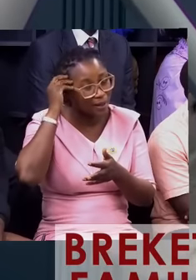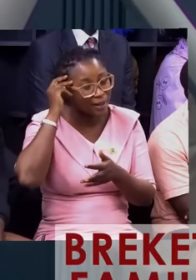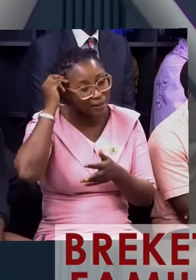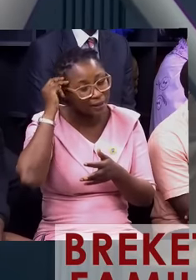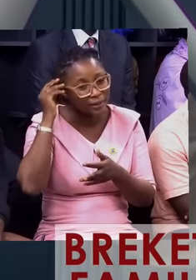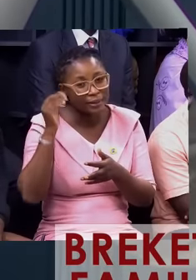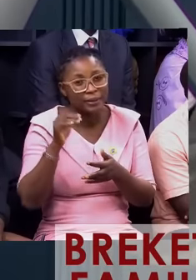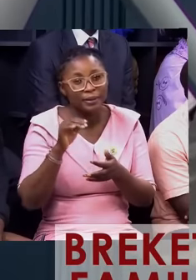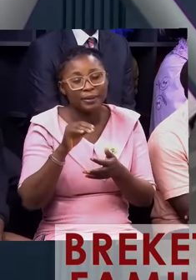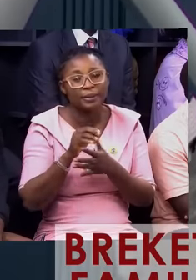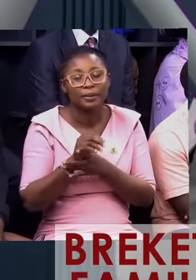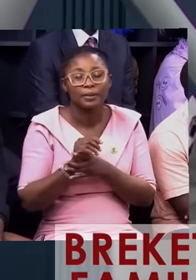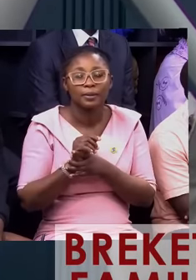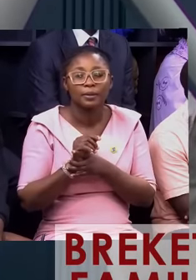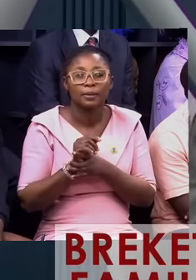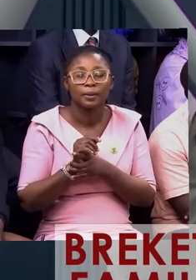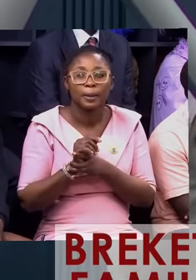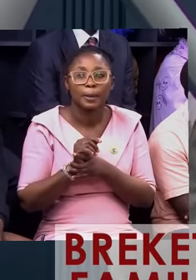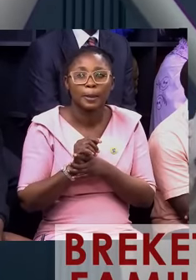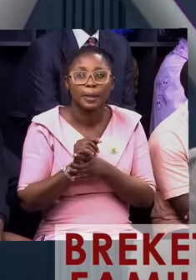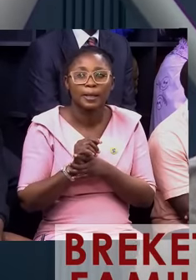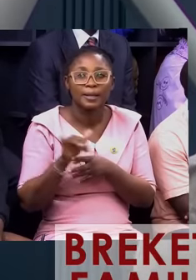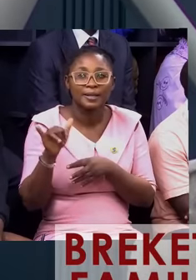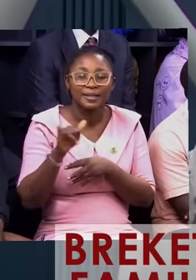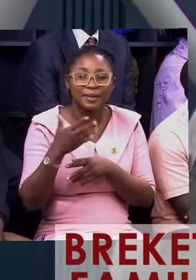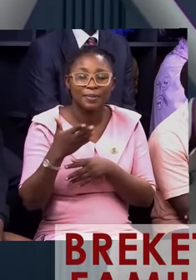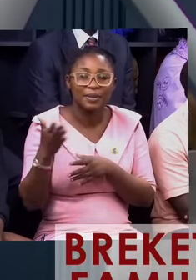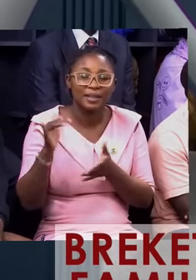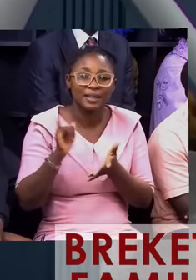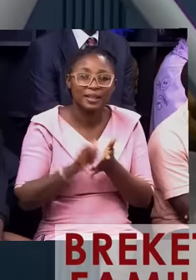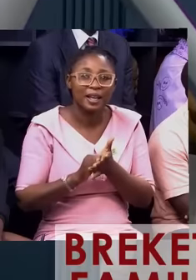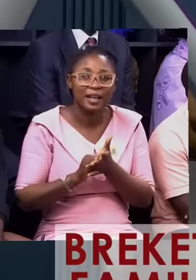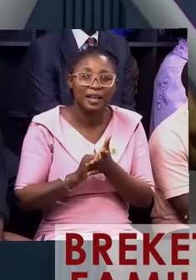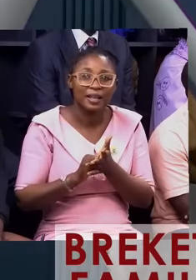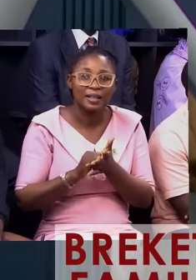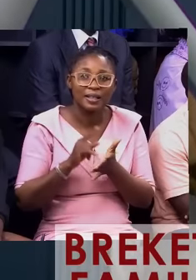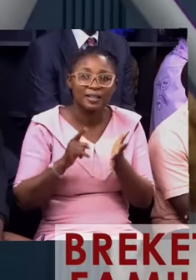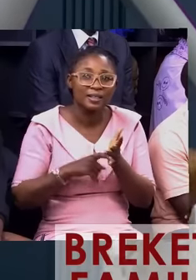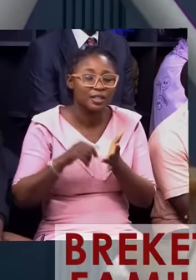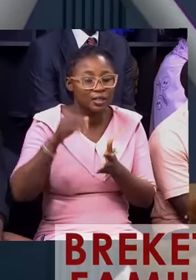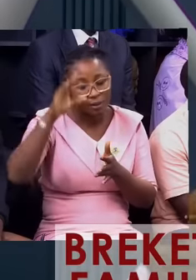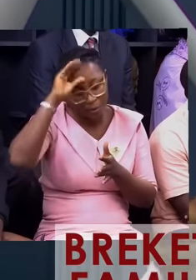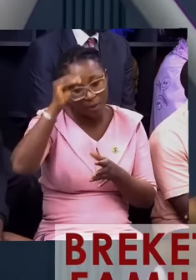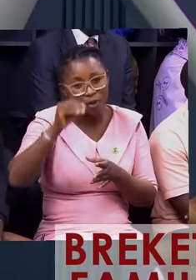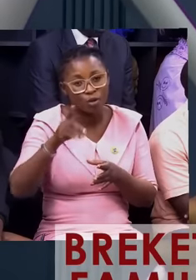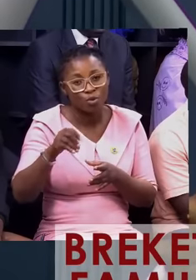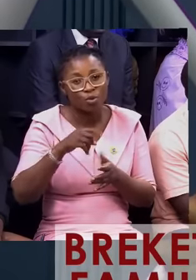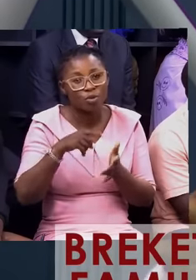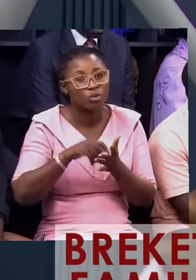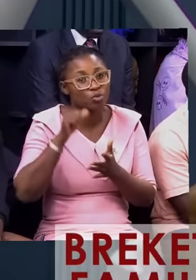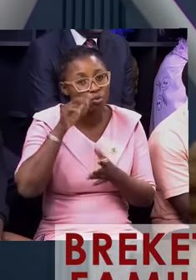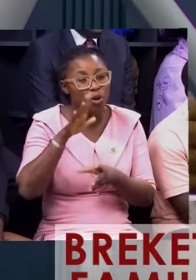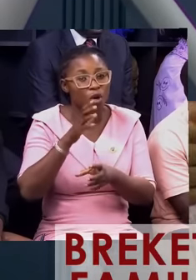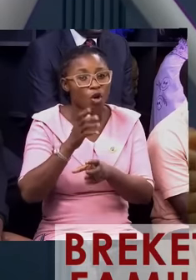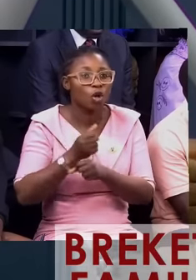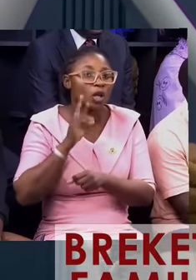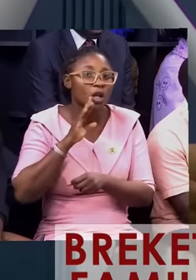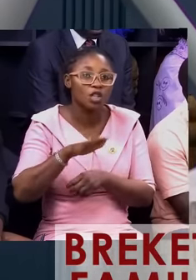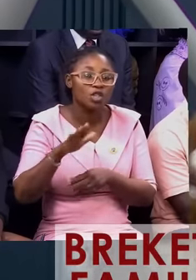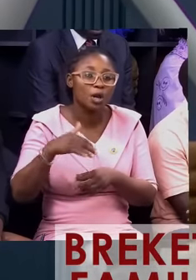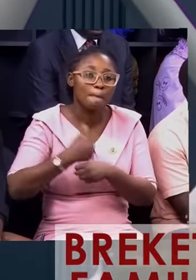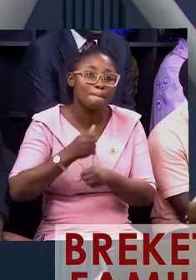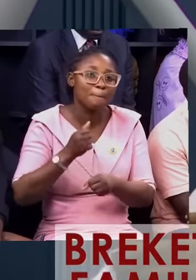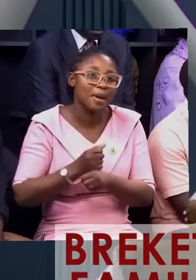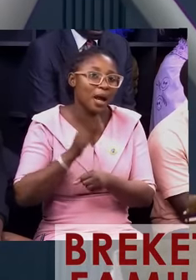say now the same thing way this man do this woman collect her children now